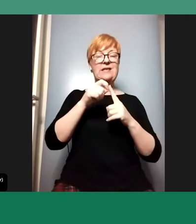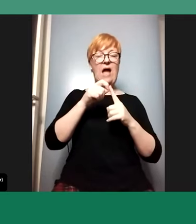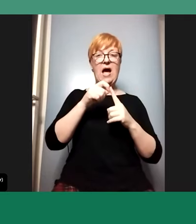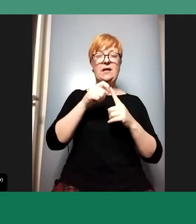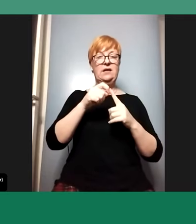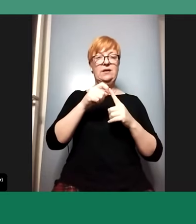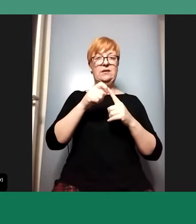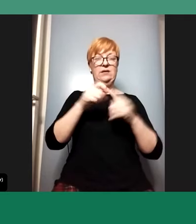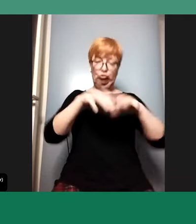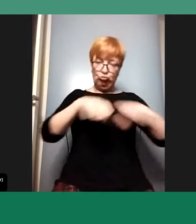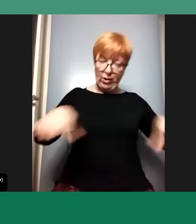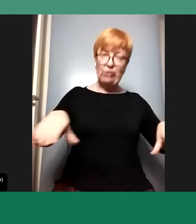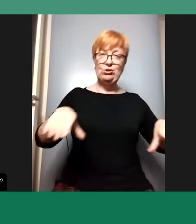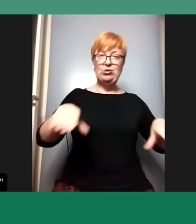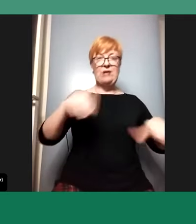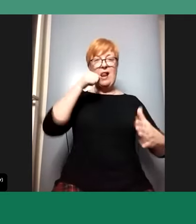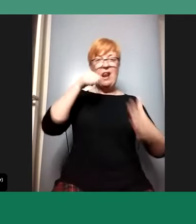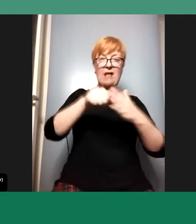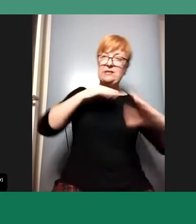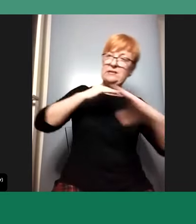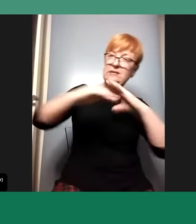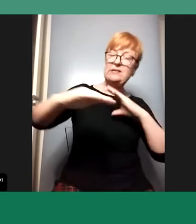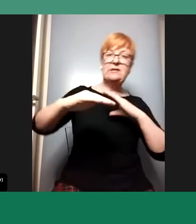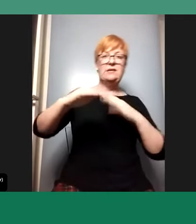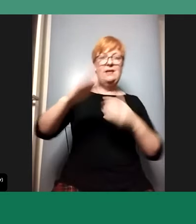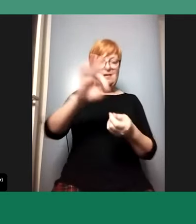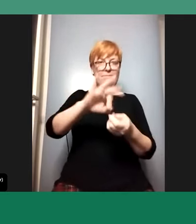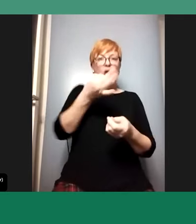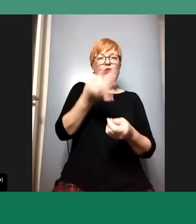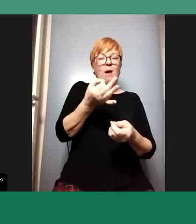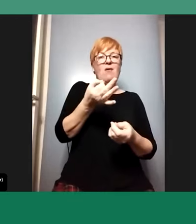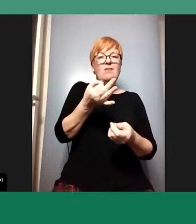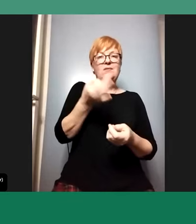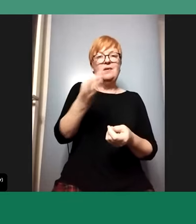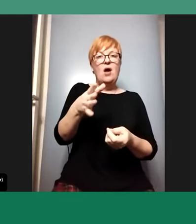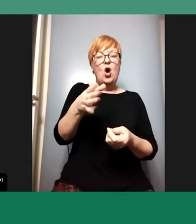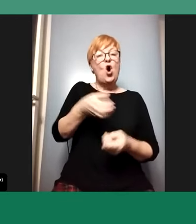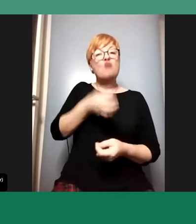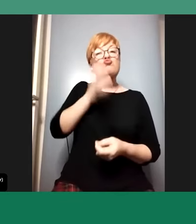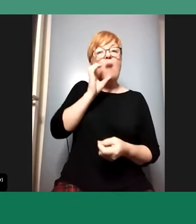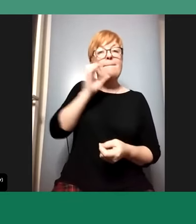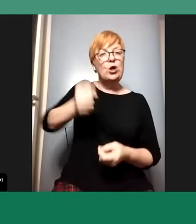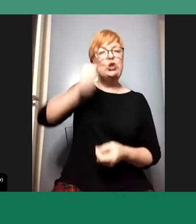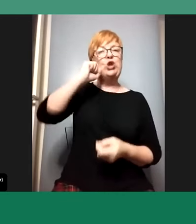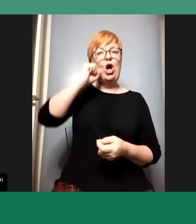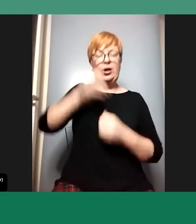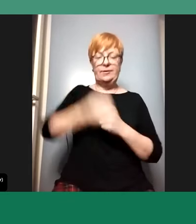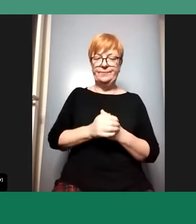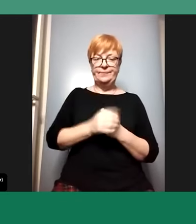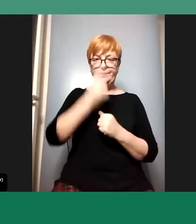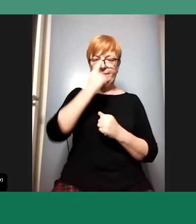one Bryant and May matchbox and matchbox holder and rum jug, and cut plug of gold